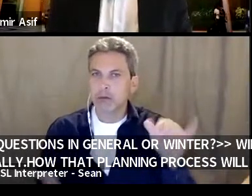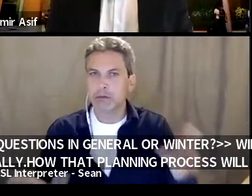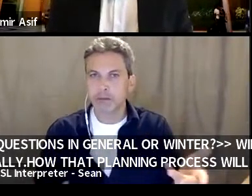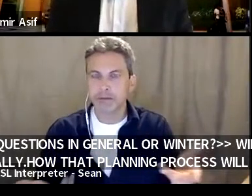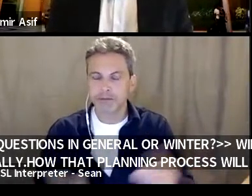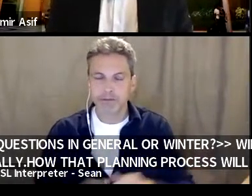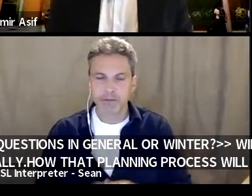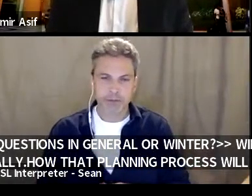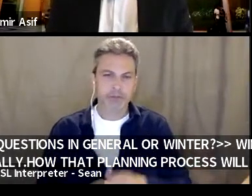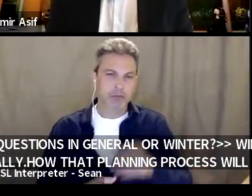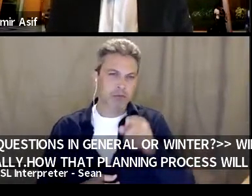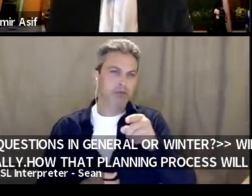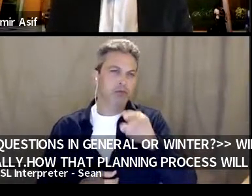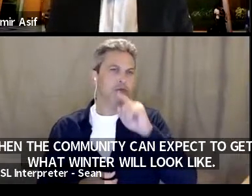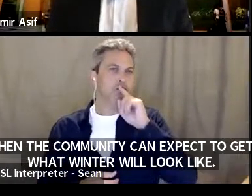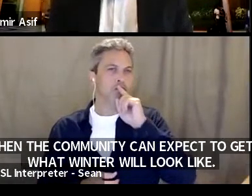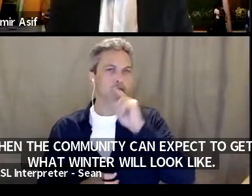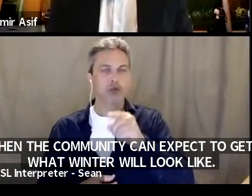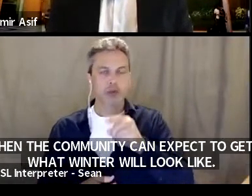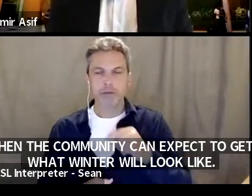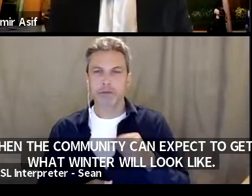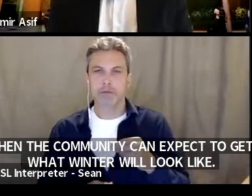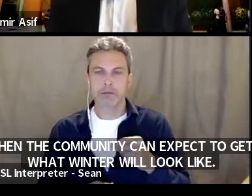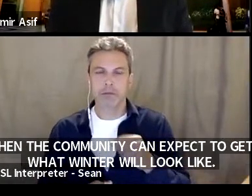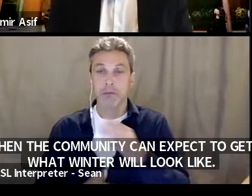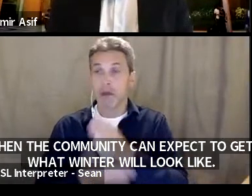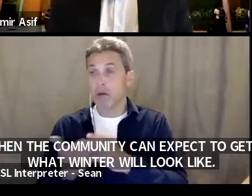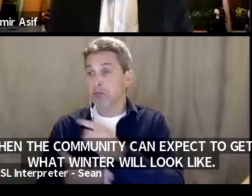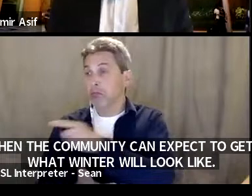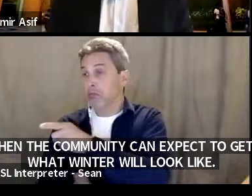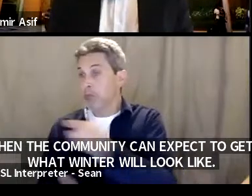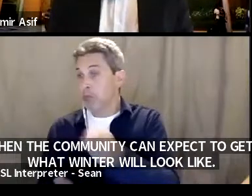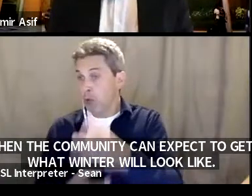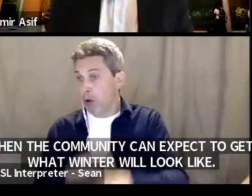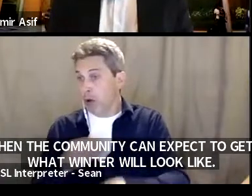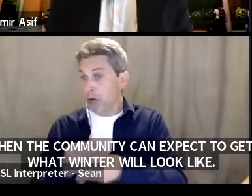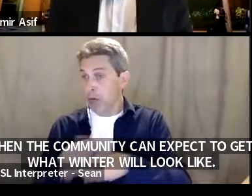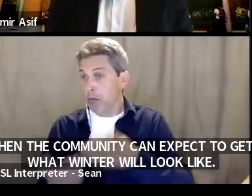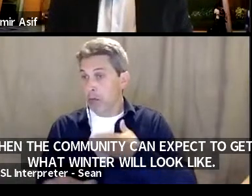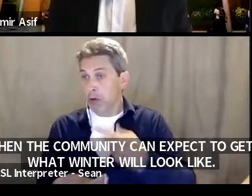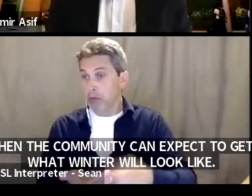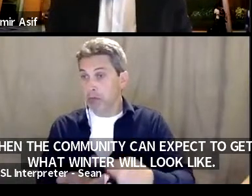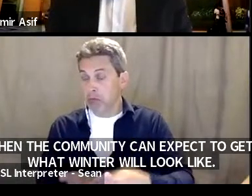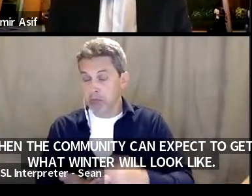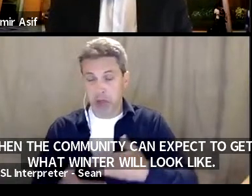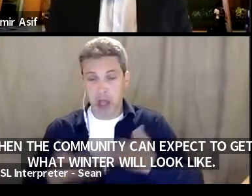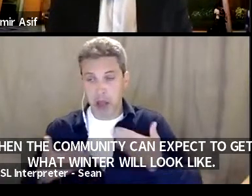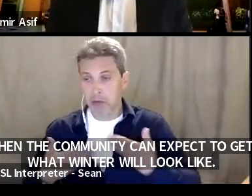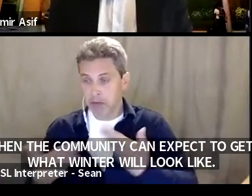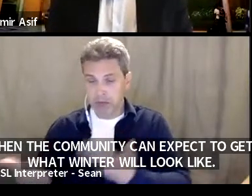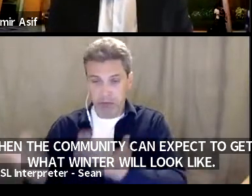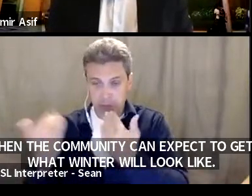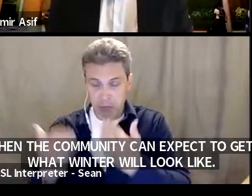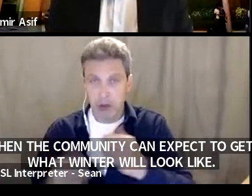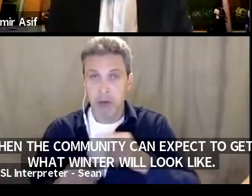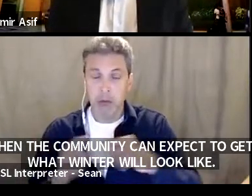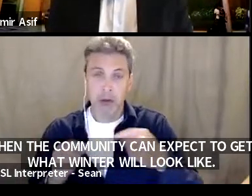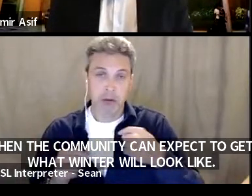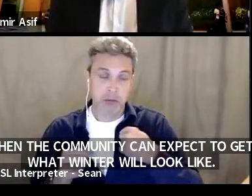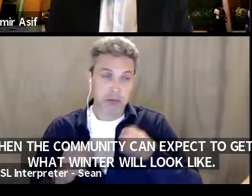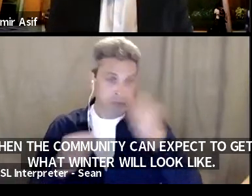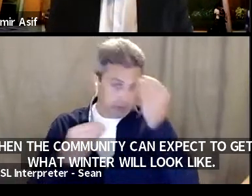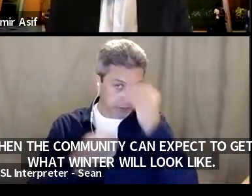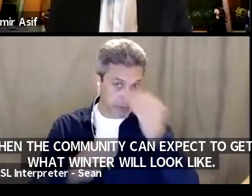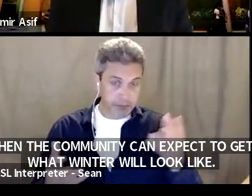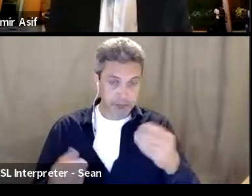going to ask any of my colleagues to feel free to add to what I might just start off by saying, but I'll let you know that we